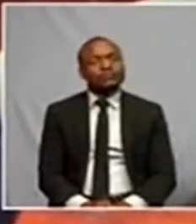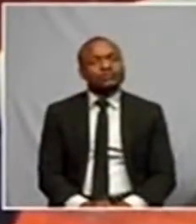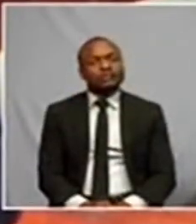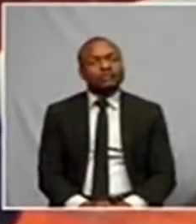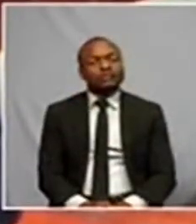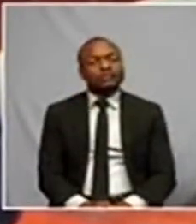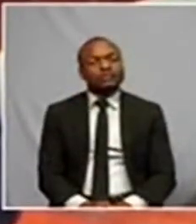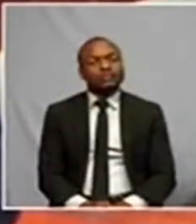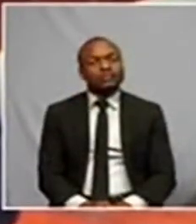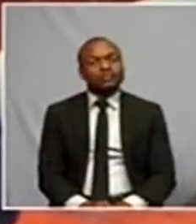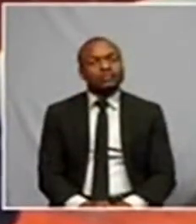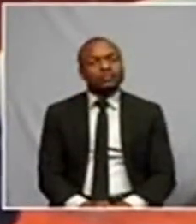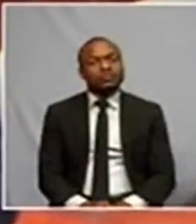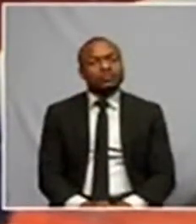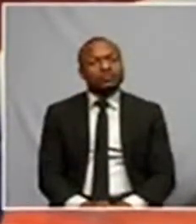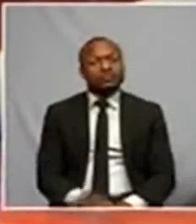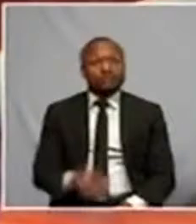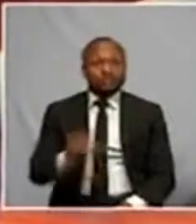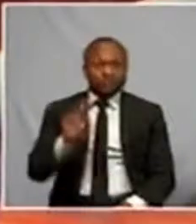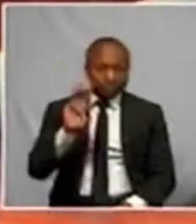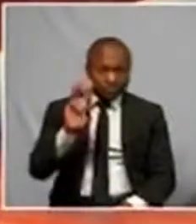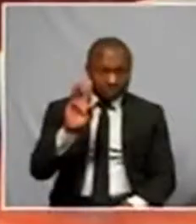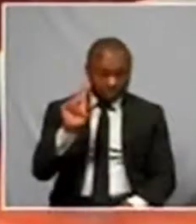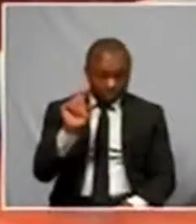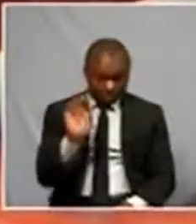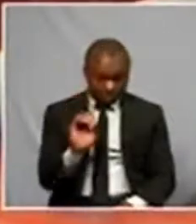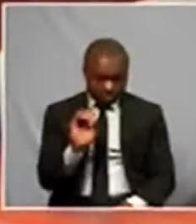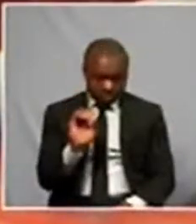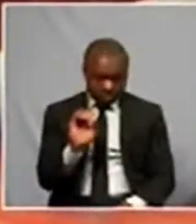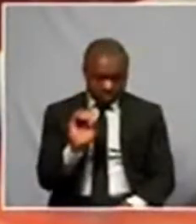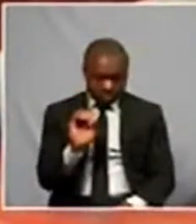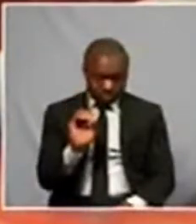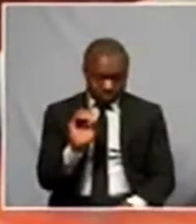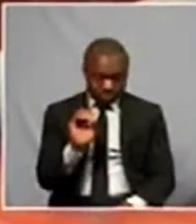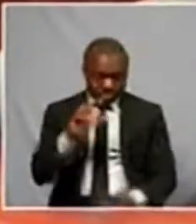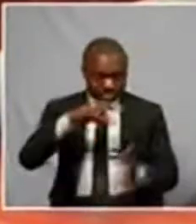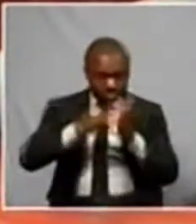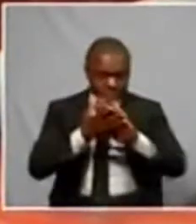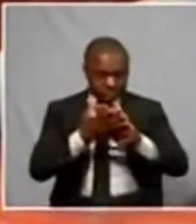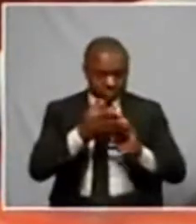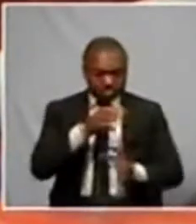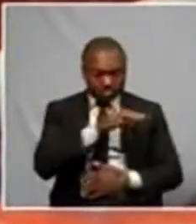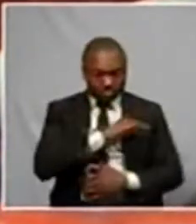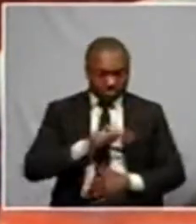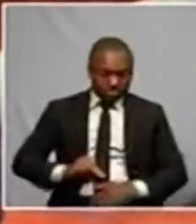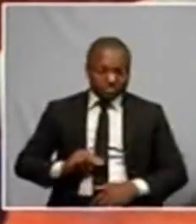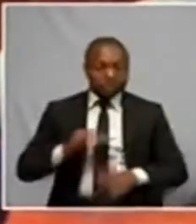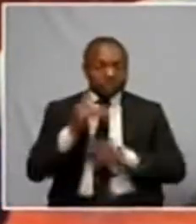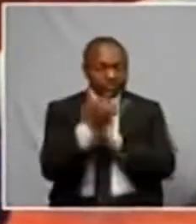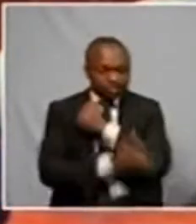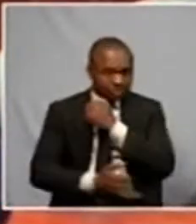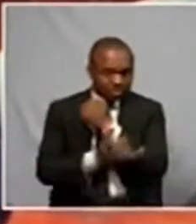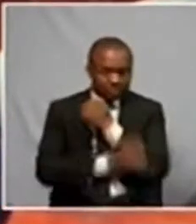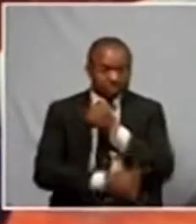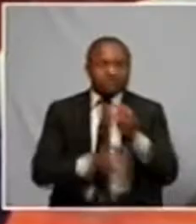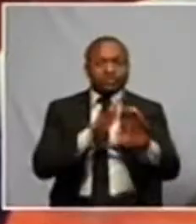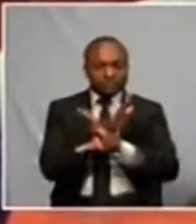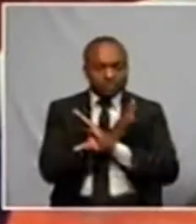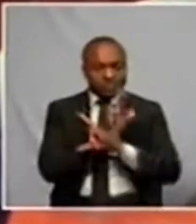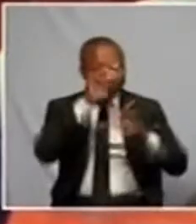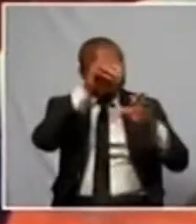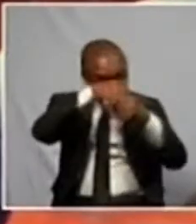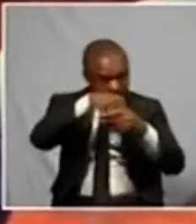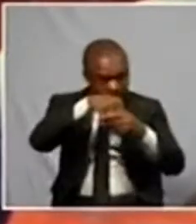Chair, the WTO of course comprises member states, of which Zambia is one. And at the end of the day, as